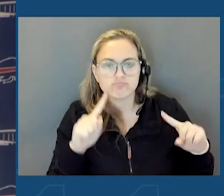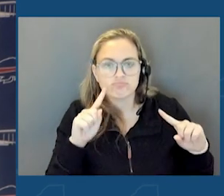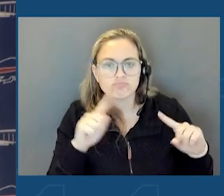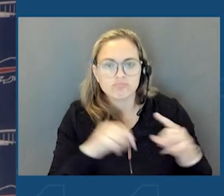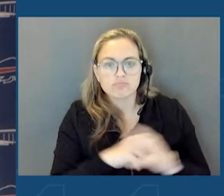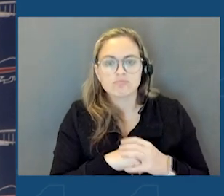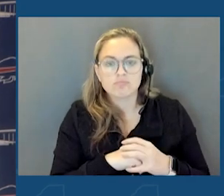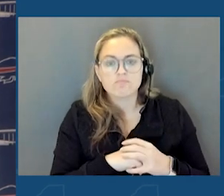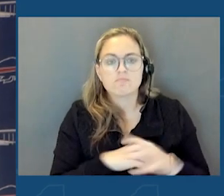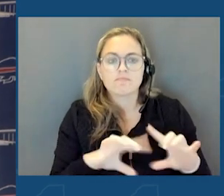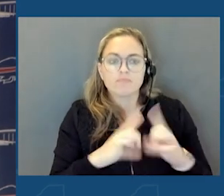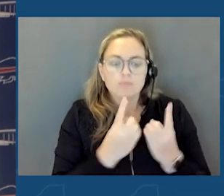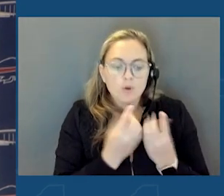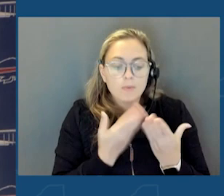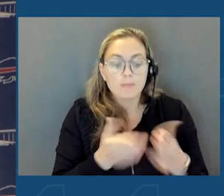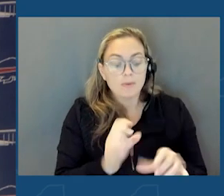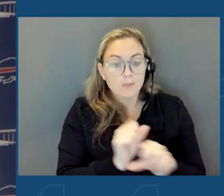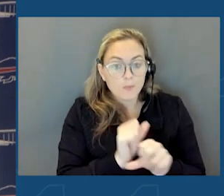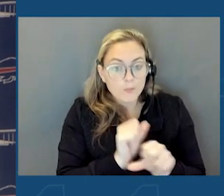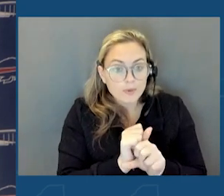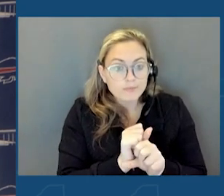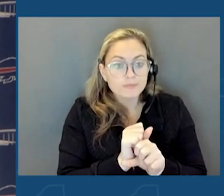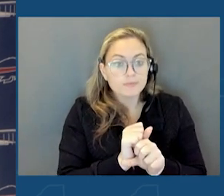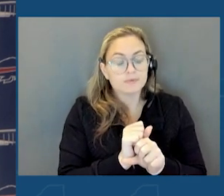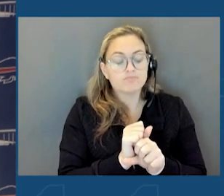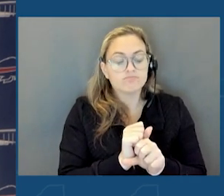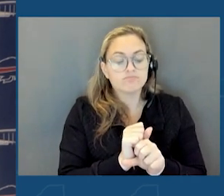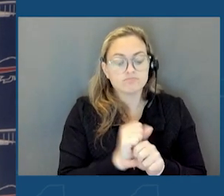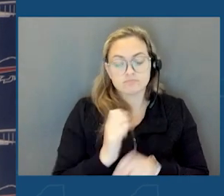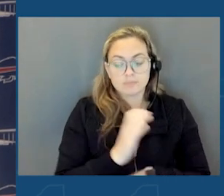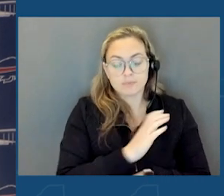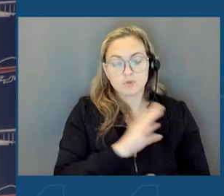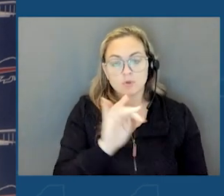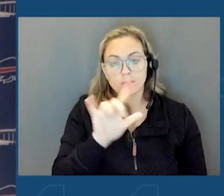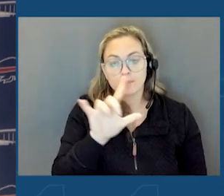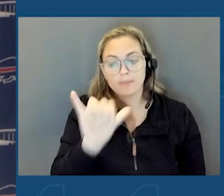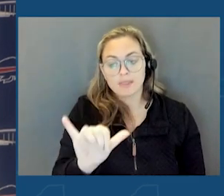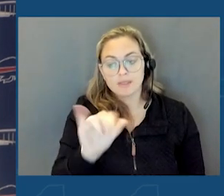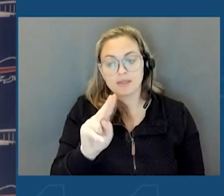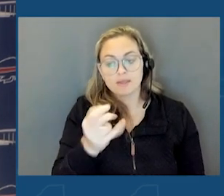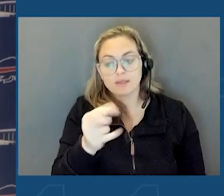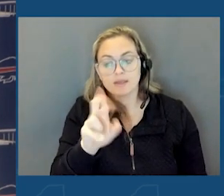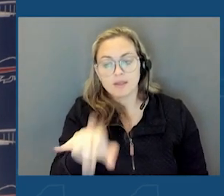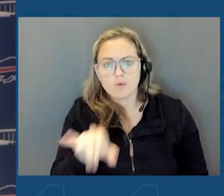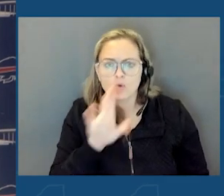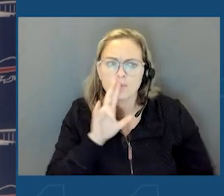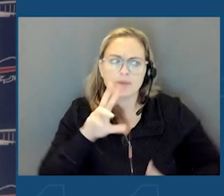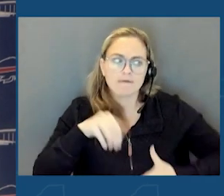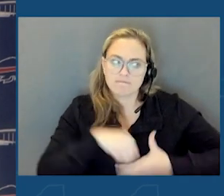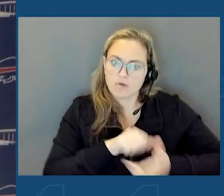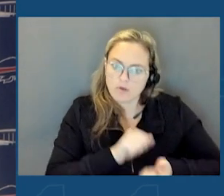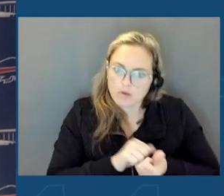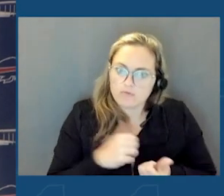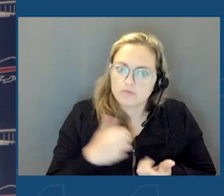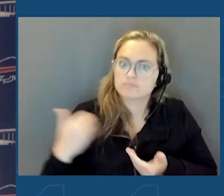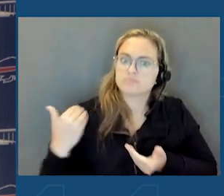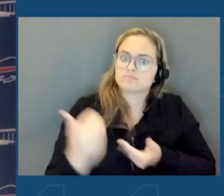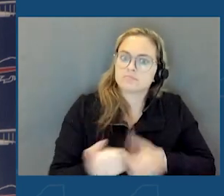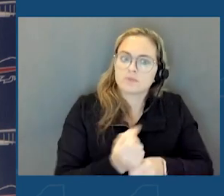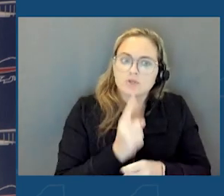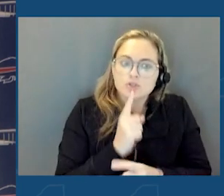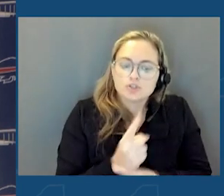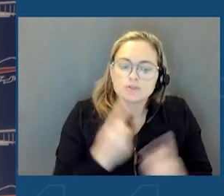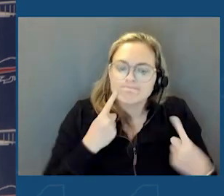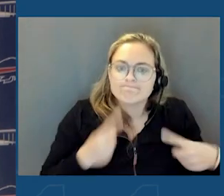The Department of Public Works, led by our Commissioner Billy Gary. They're going to be intimately involved in the next few years to ensure that this